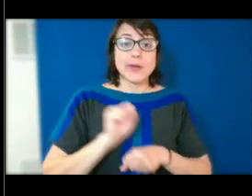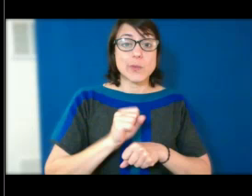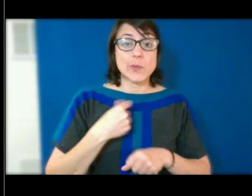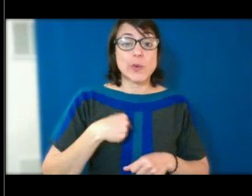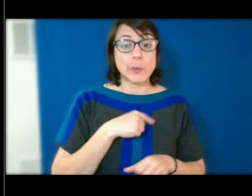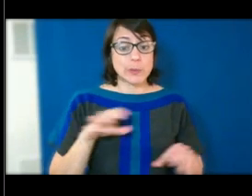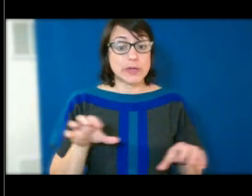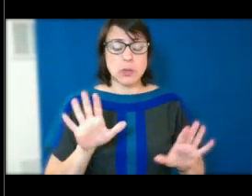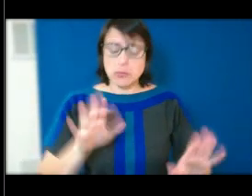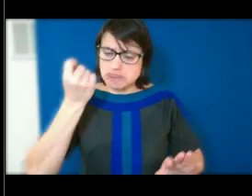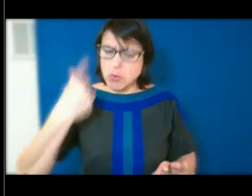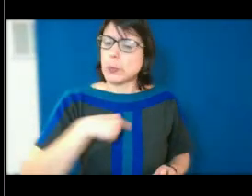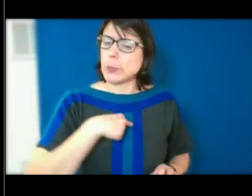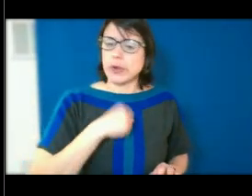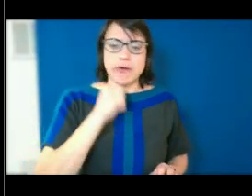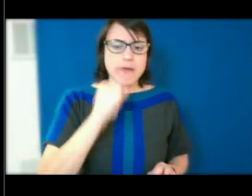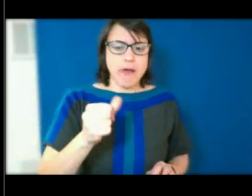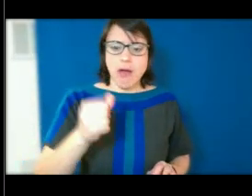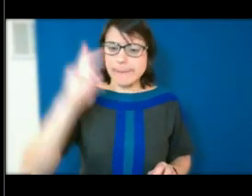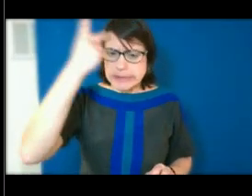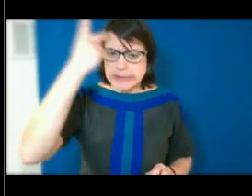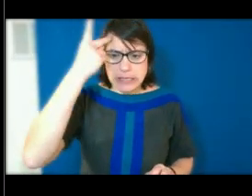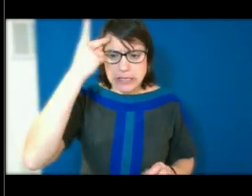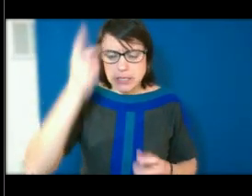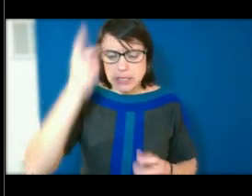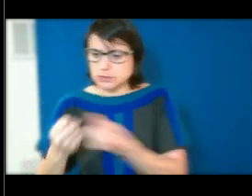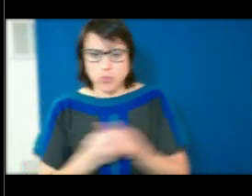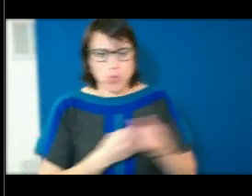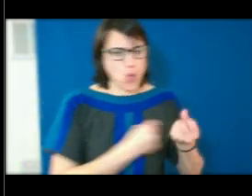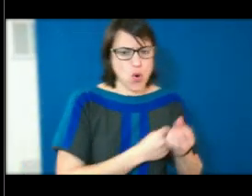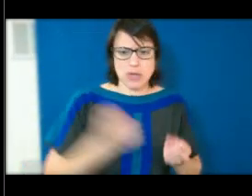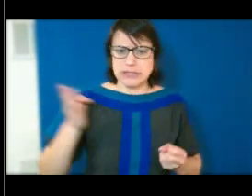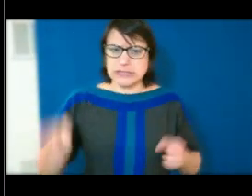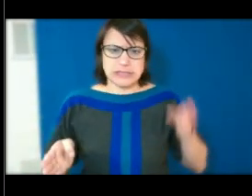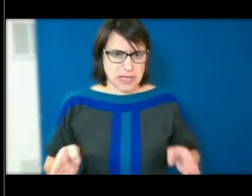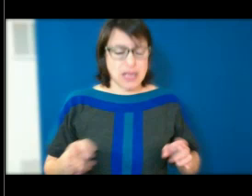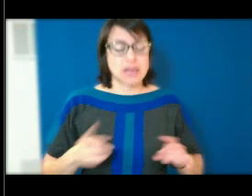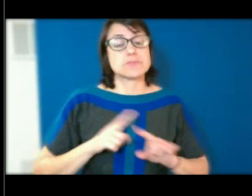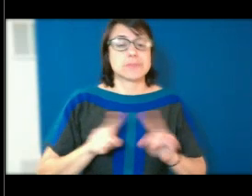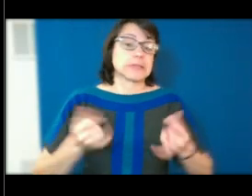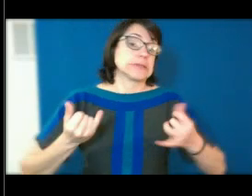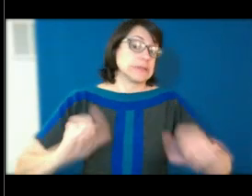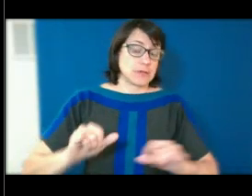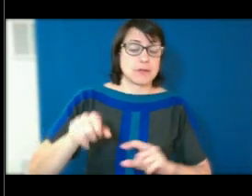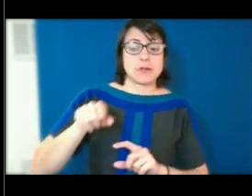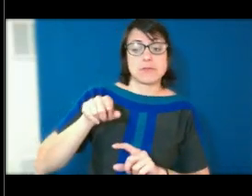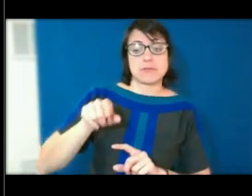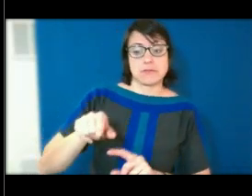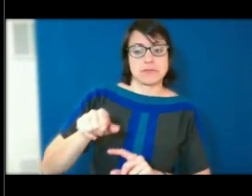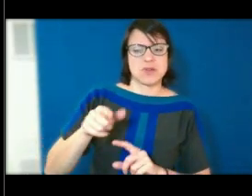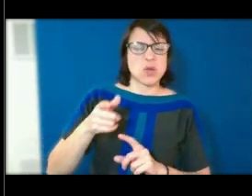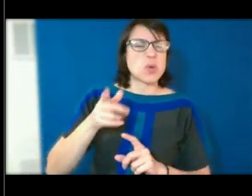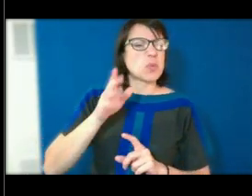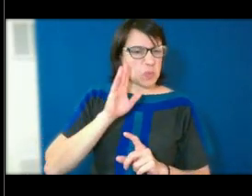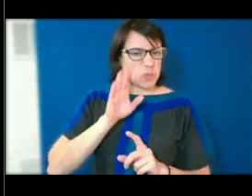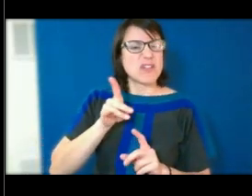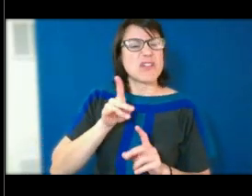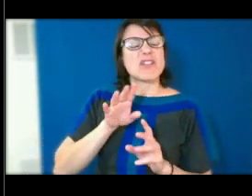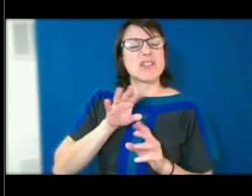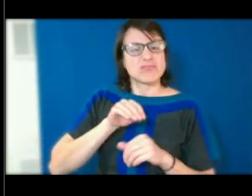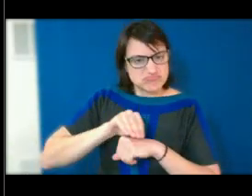apolitical, all of this work, of course, has roles to play in a policy landscape. And so as the private